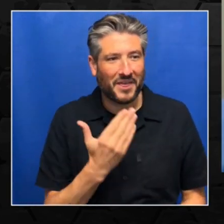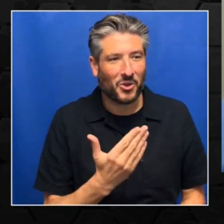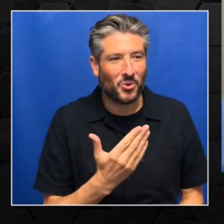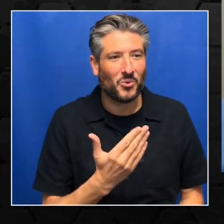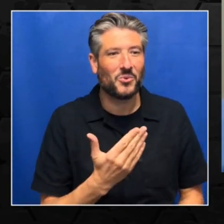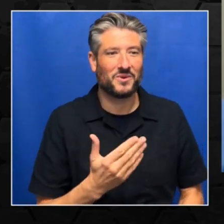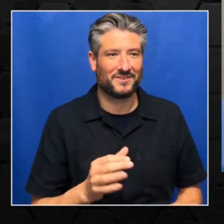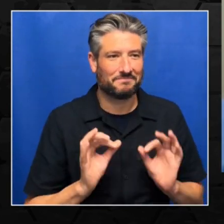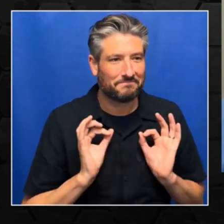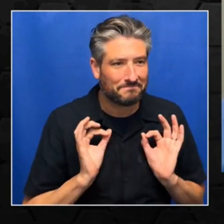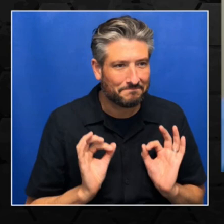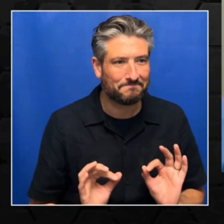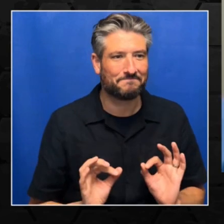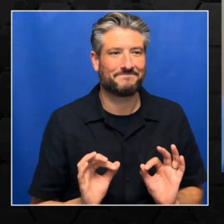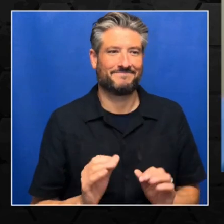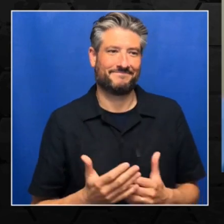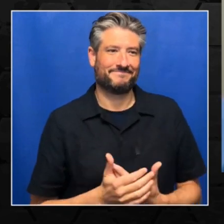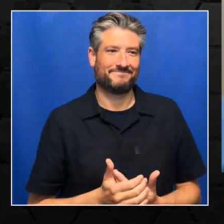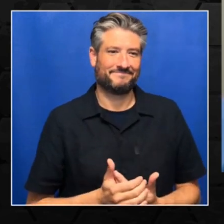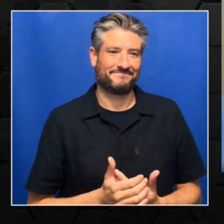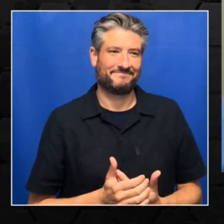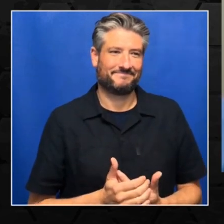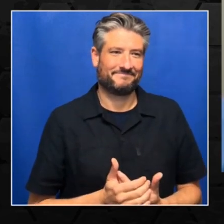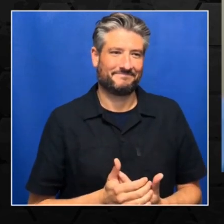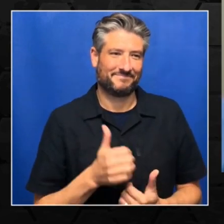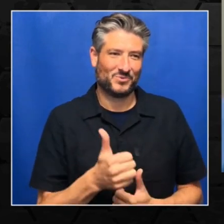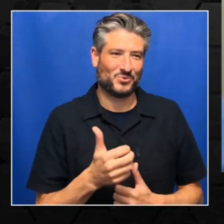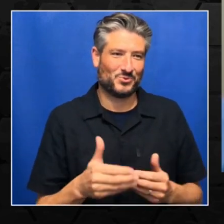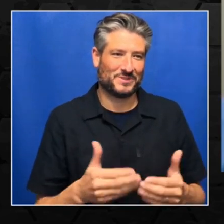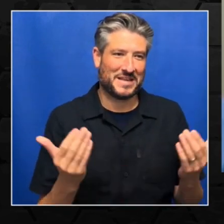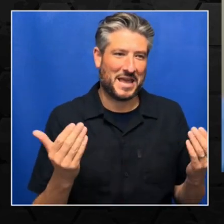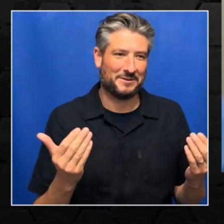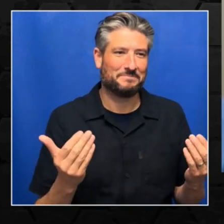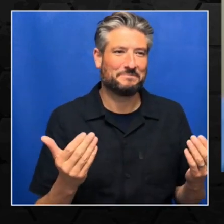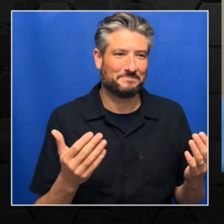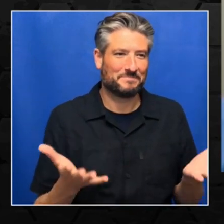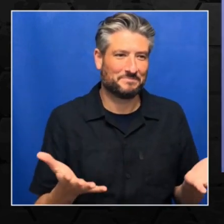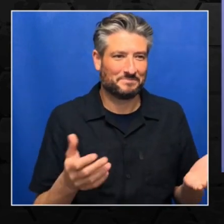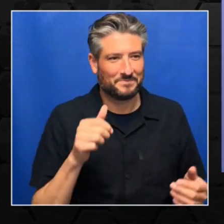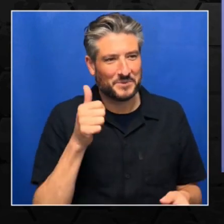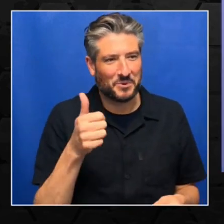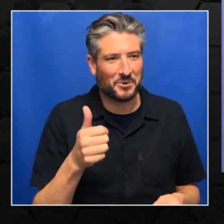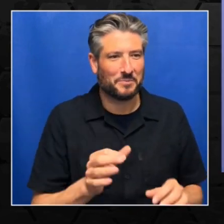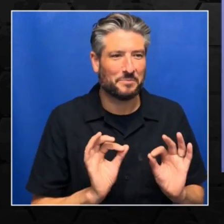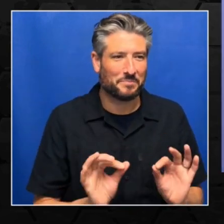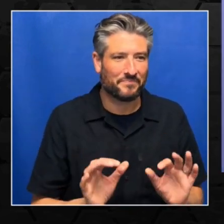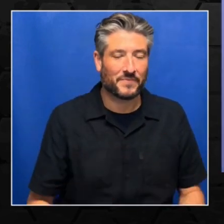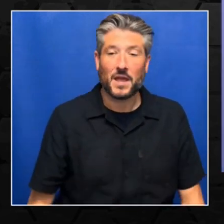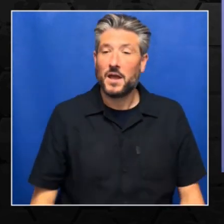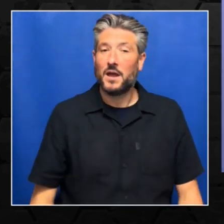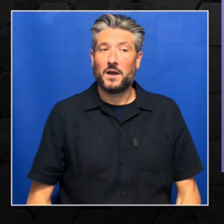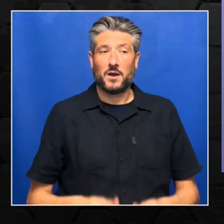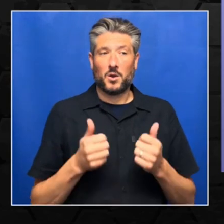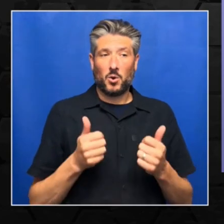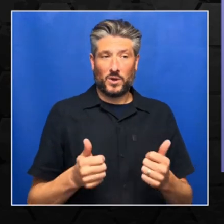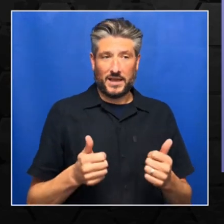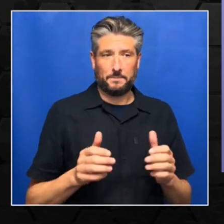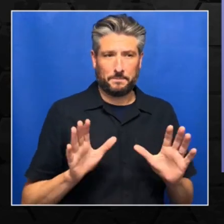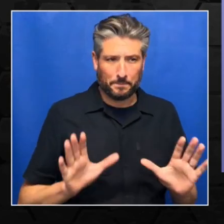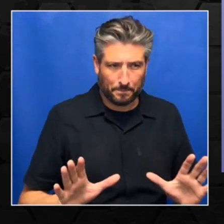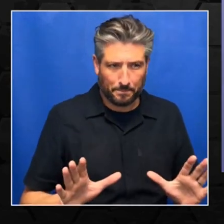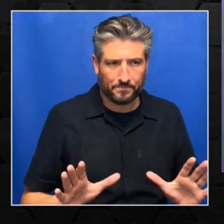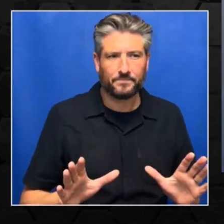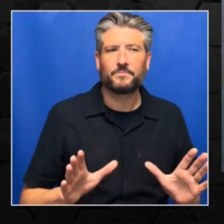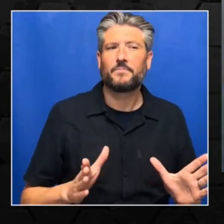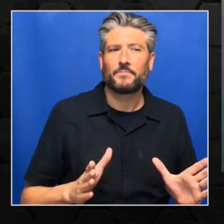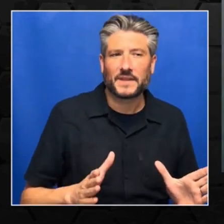a nice weekend ahead. Thank you so much. Bye-bye. All right, Nigama. Now, before we move to the next section, I think we still have